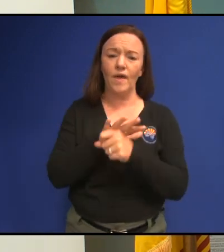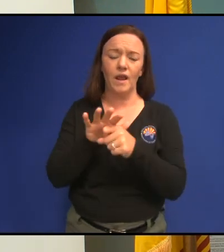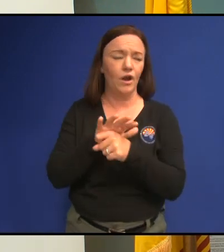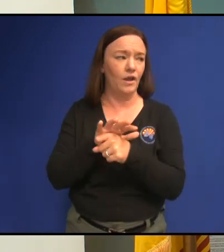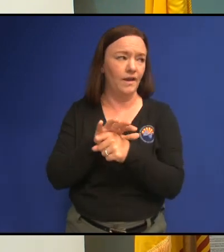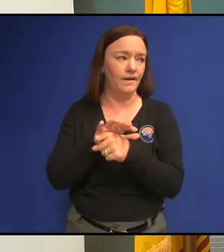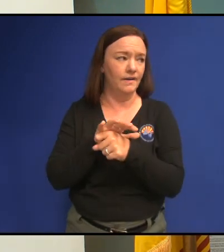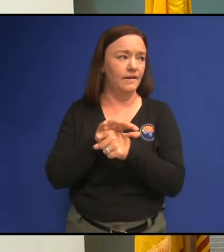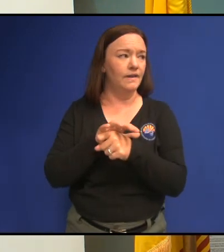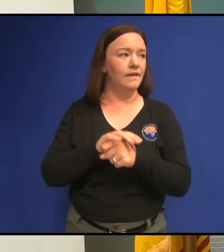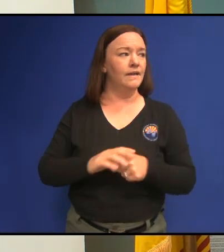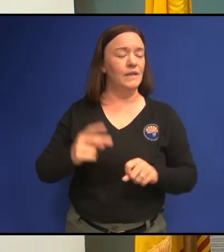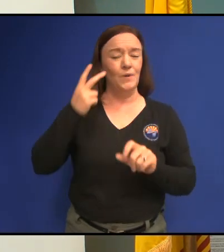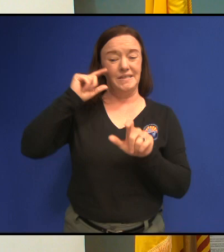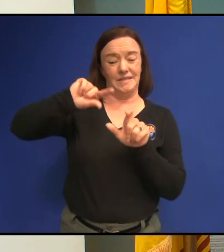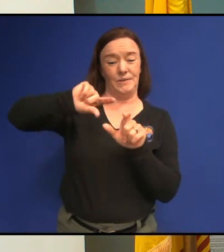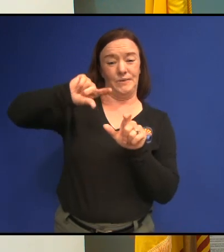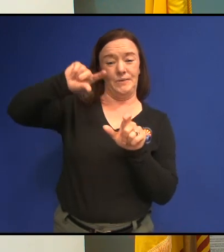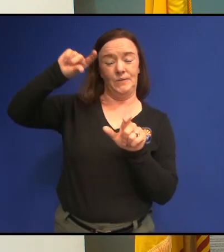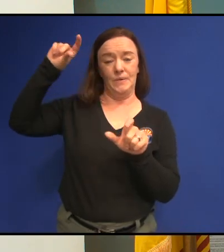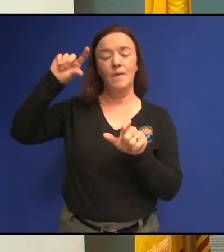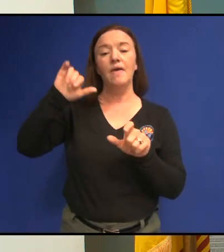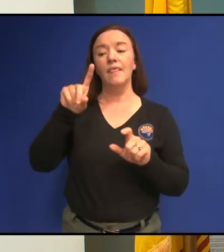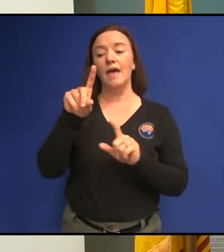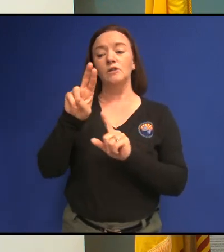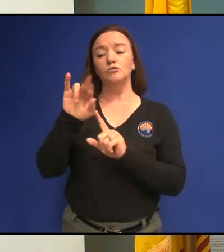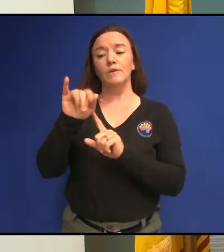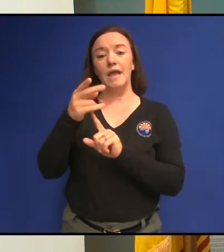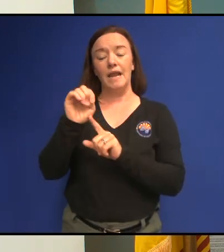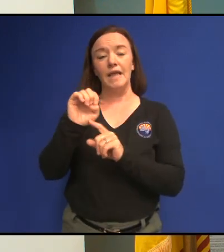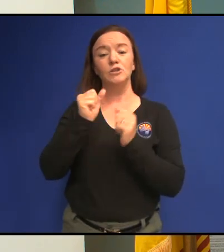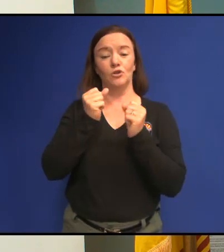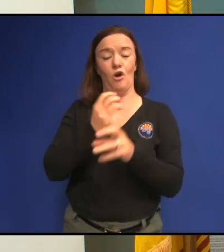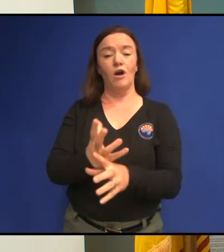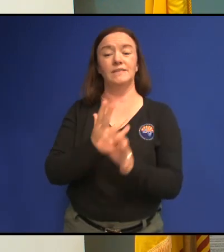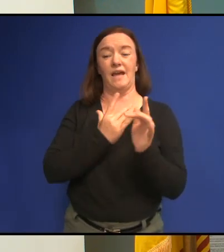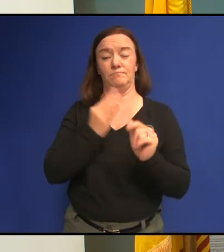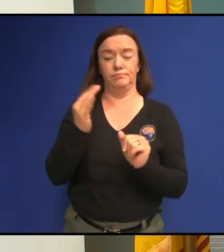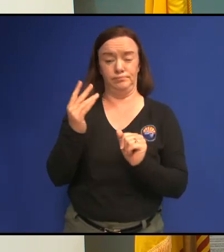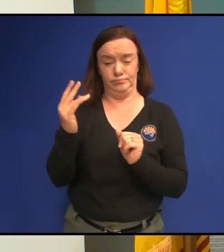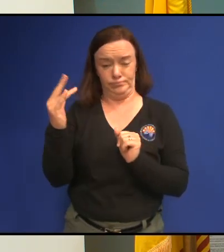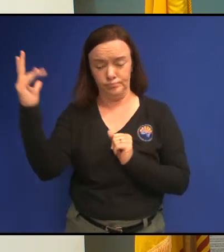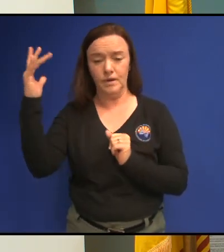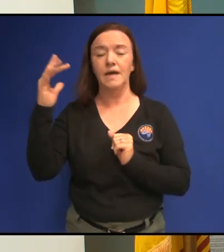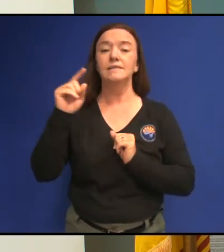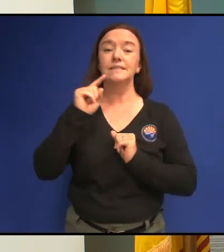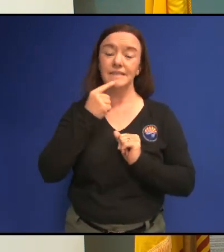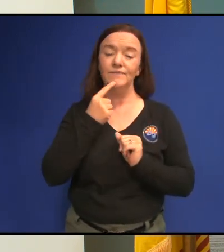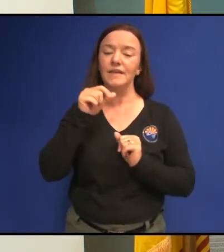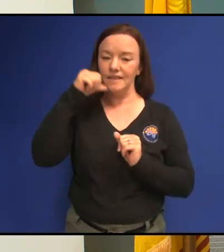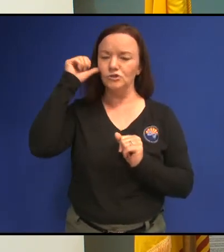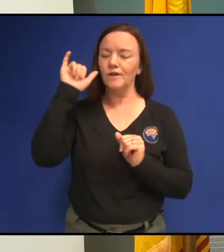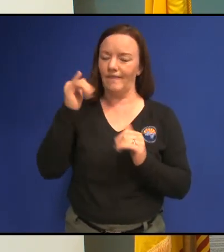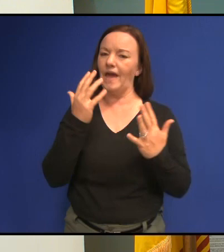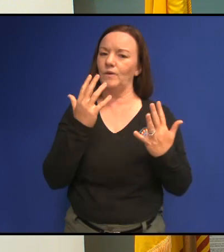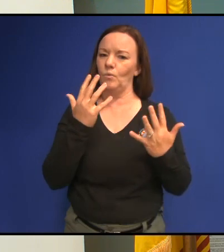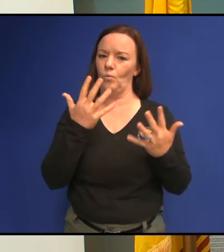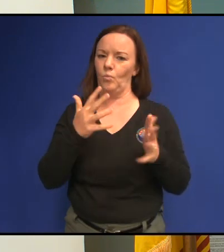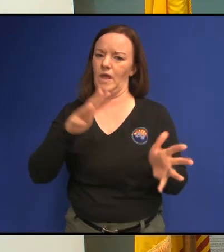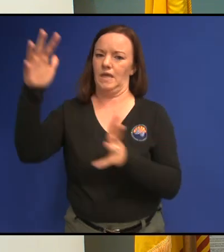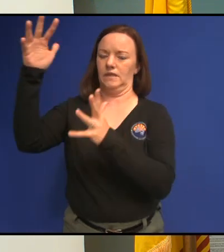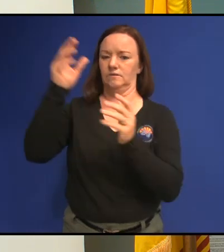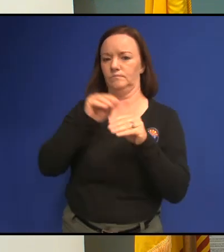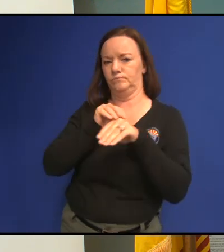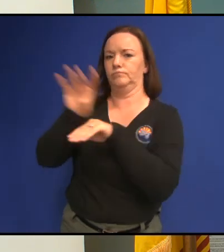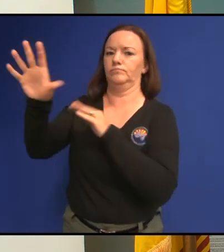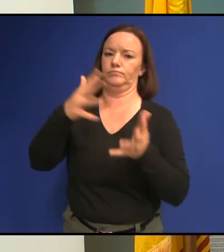see right where it aligned with that drainage and caused that fire to run up pretty significantly yesterday. Yesterday, we continued